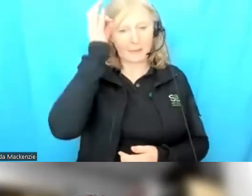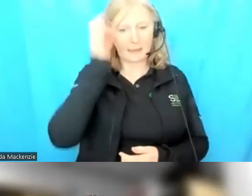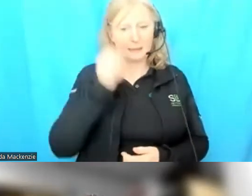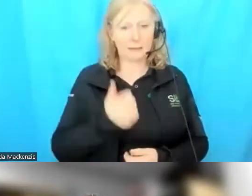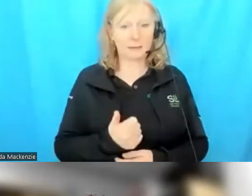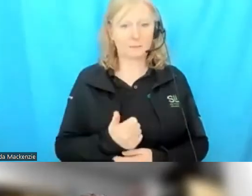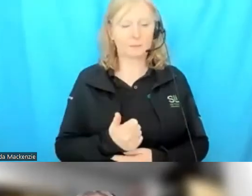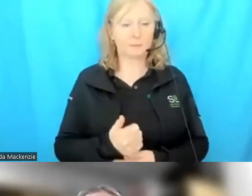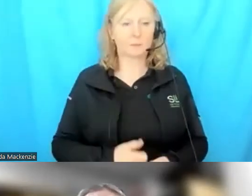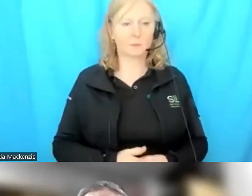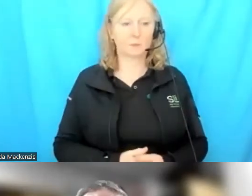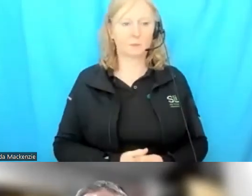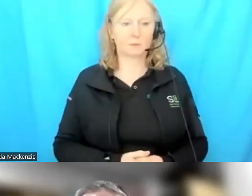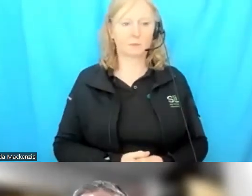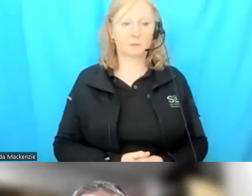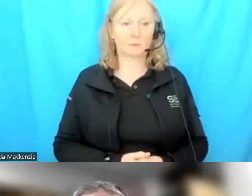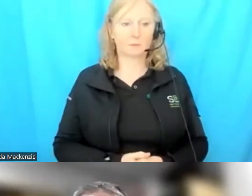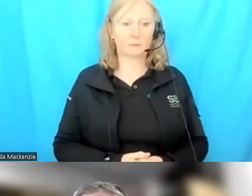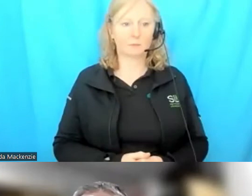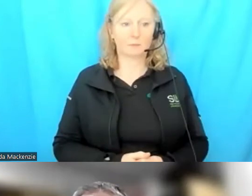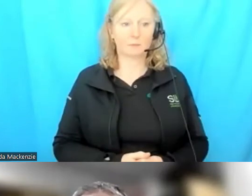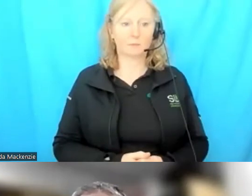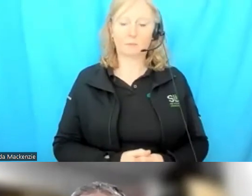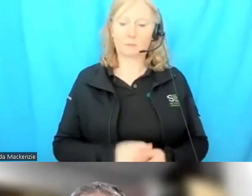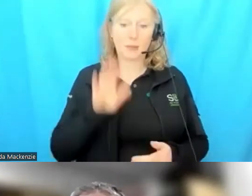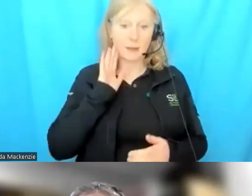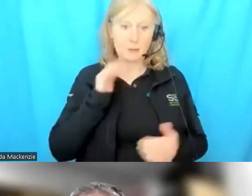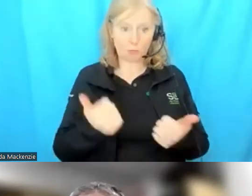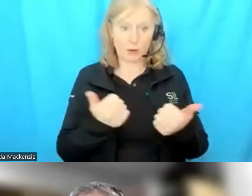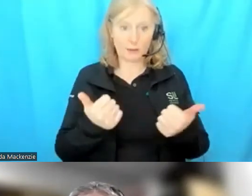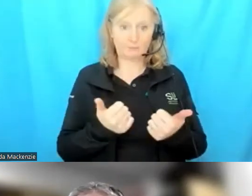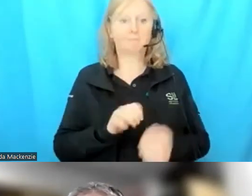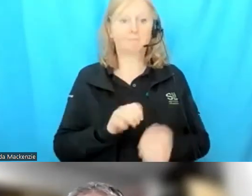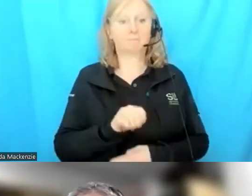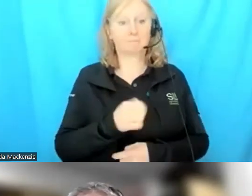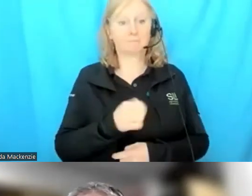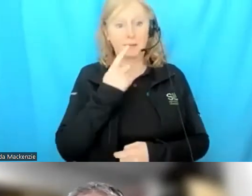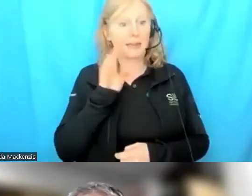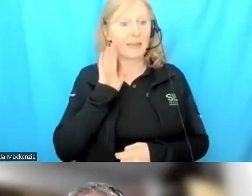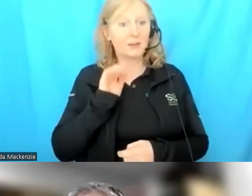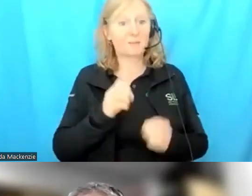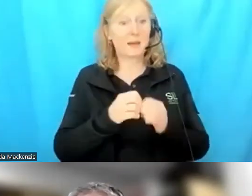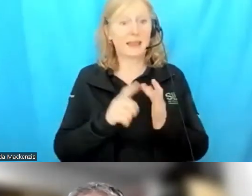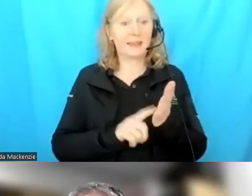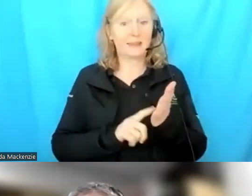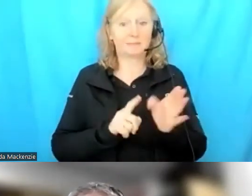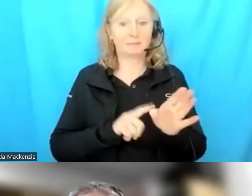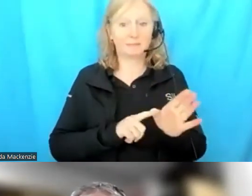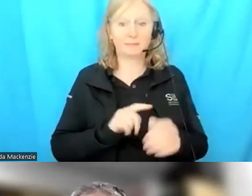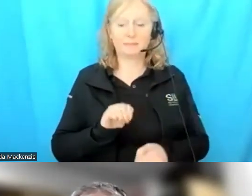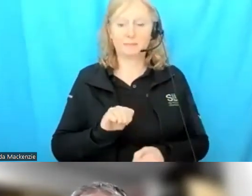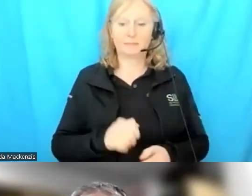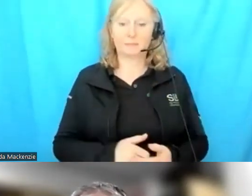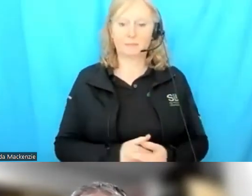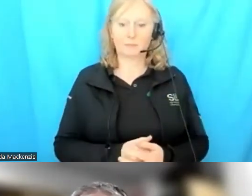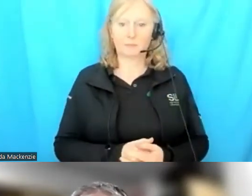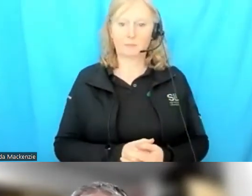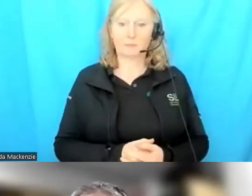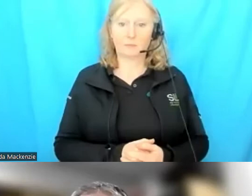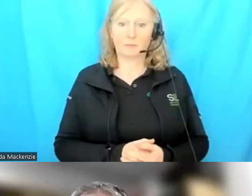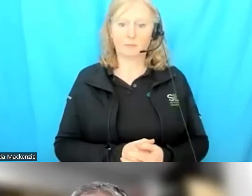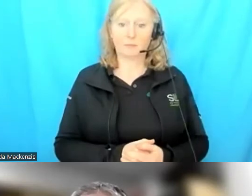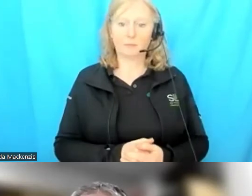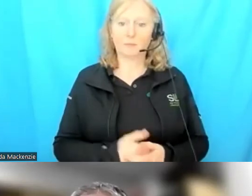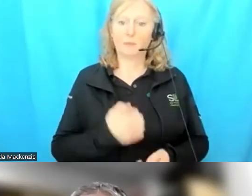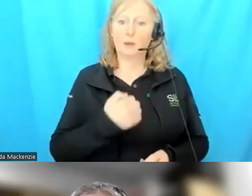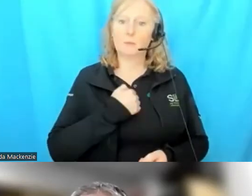unmute. There we go. Can you hear me? That's great, Billy. On you go. Right, no problem. My